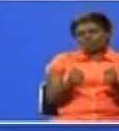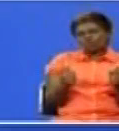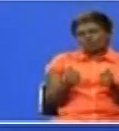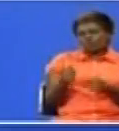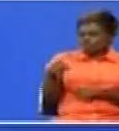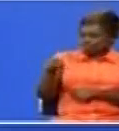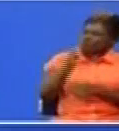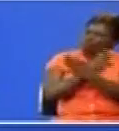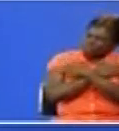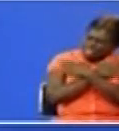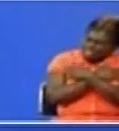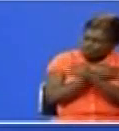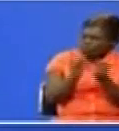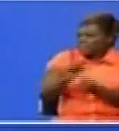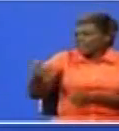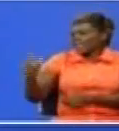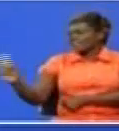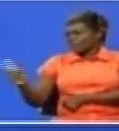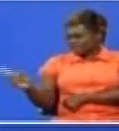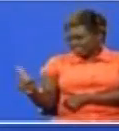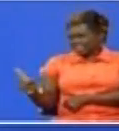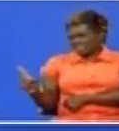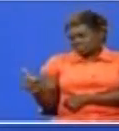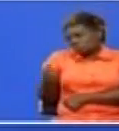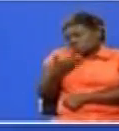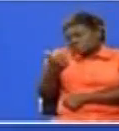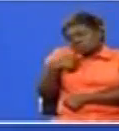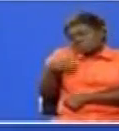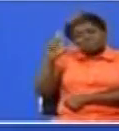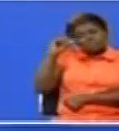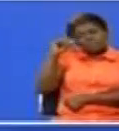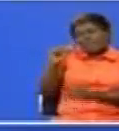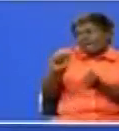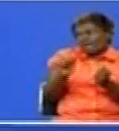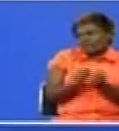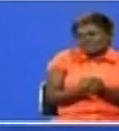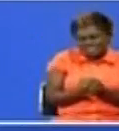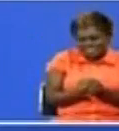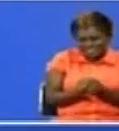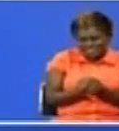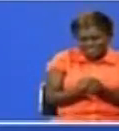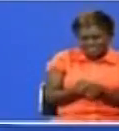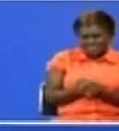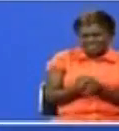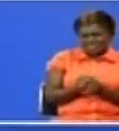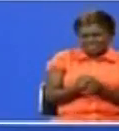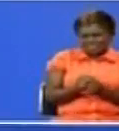akusabu unrafiki ya President. Wacha tu nipige picha naye. Prezzo,